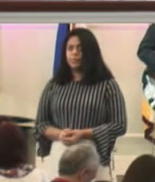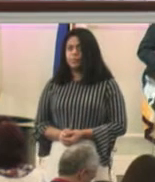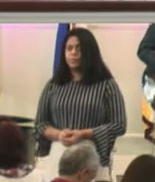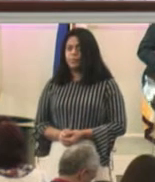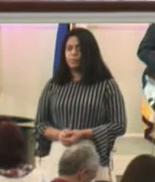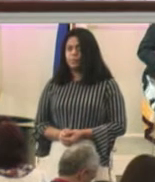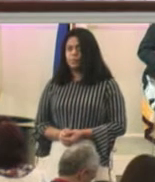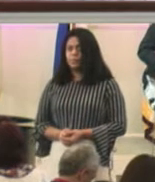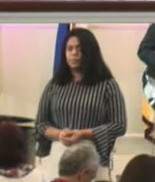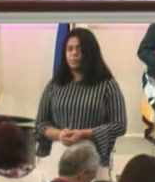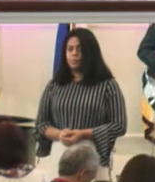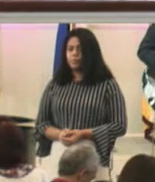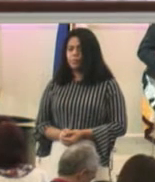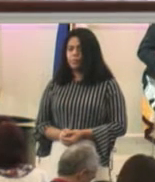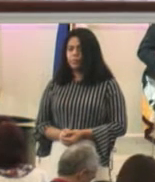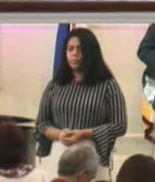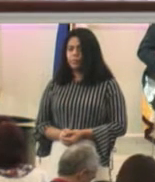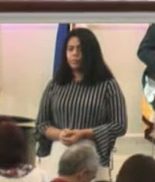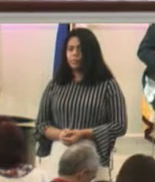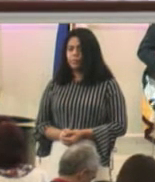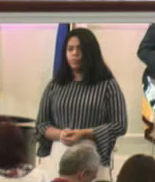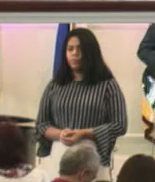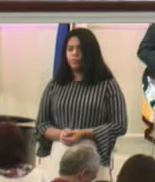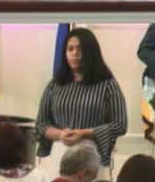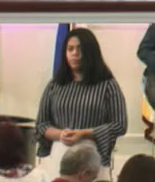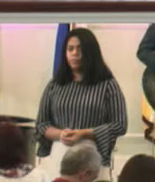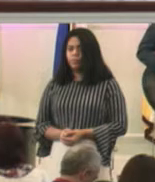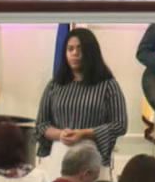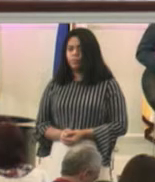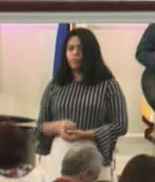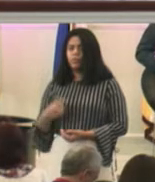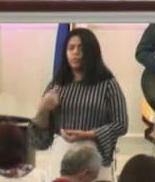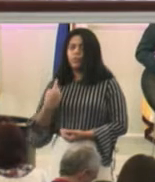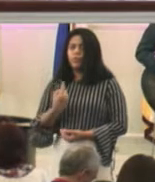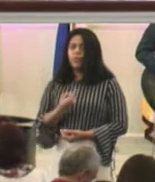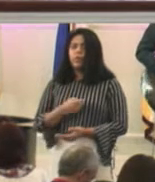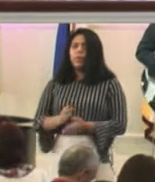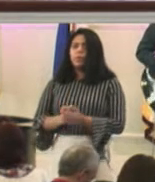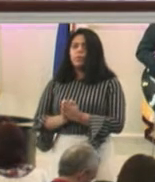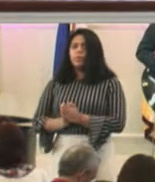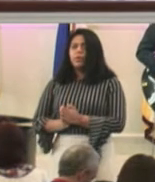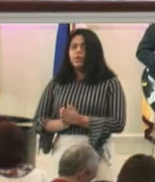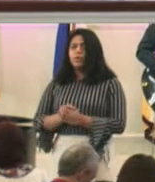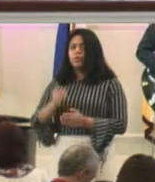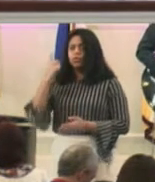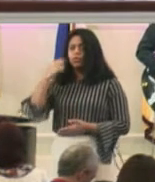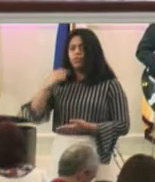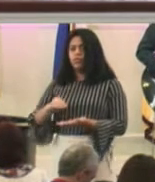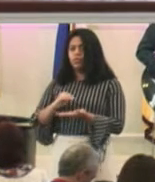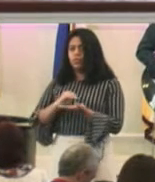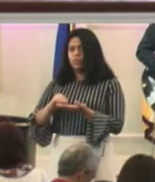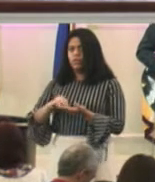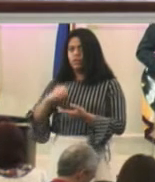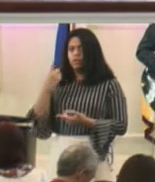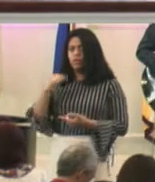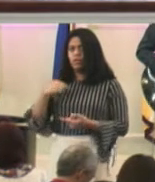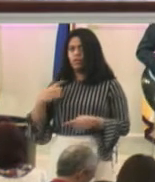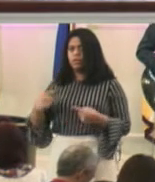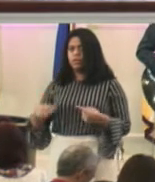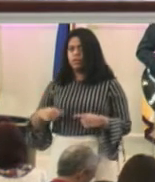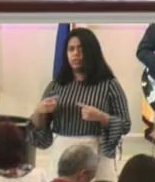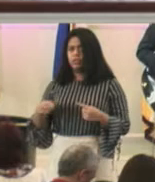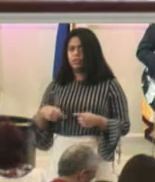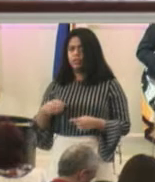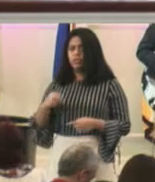Our Heavenly Father, at this time we pray for forgiveness of sins,